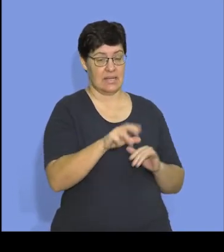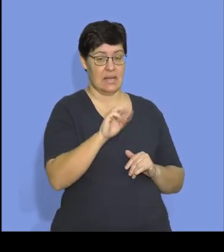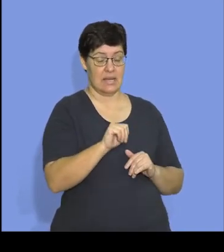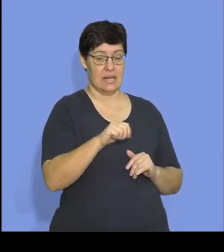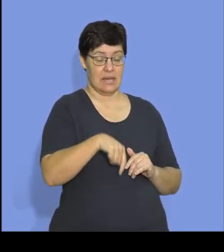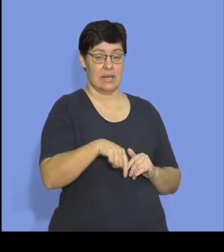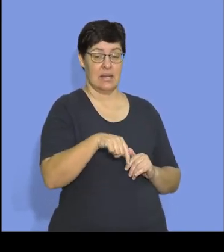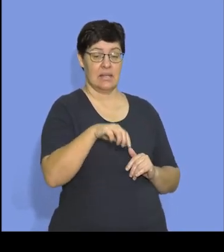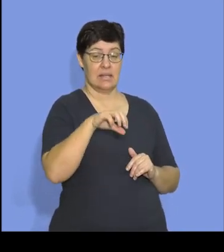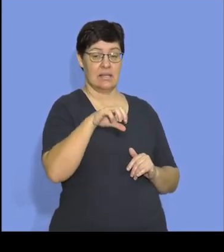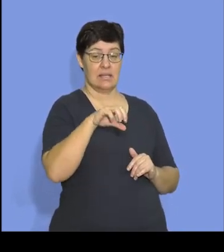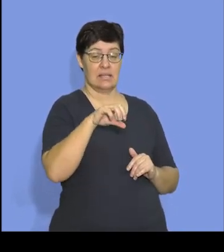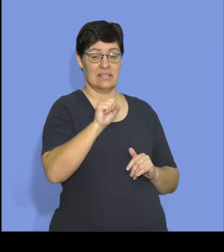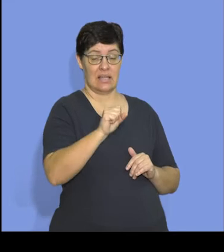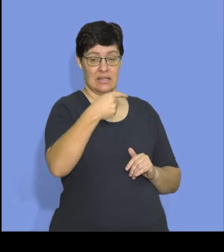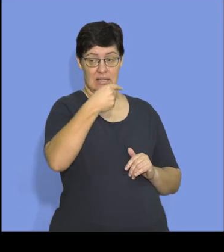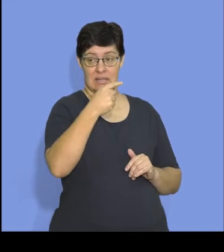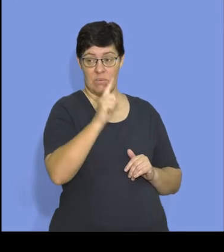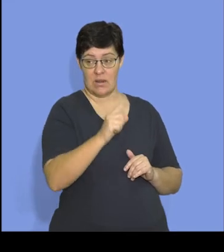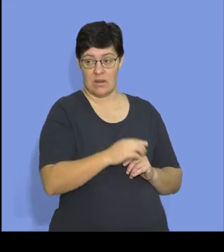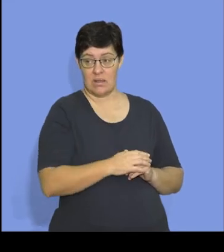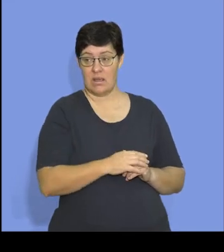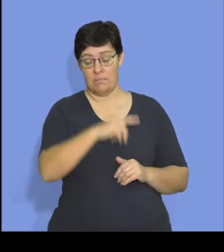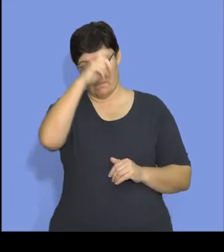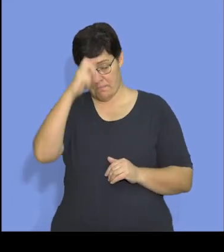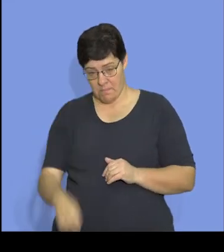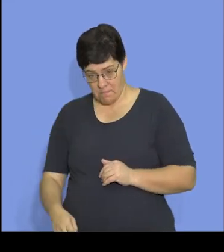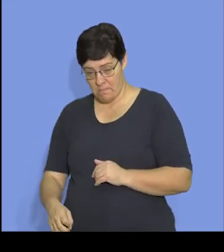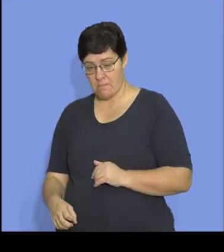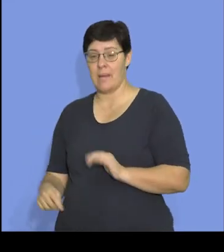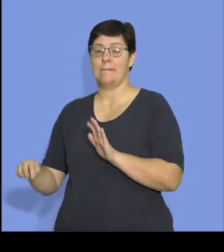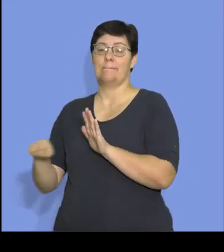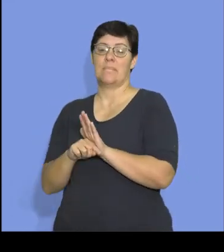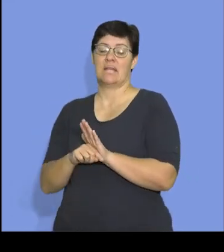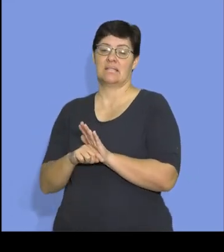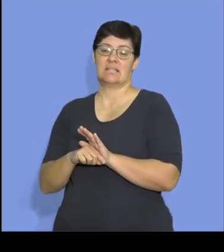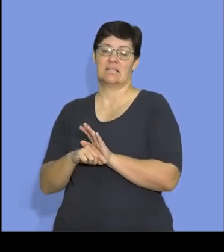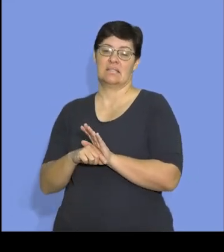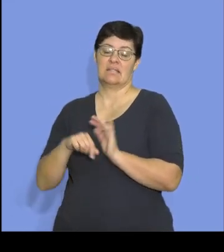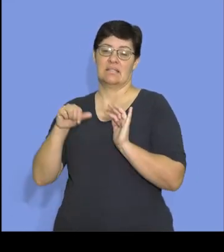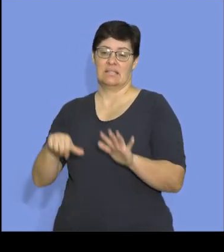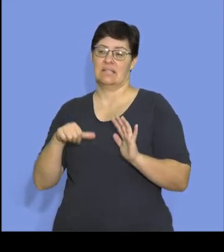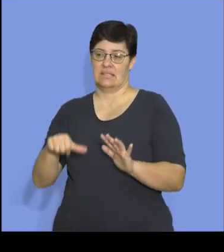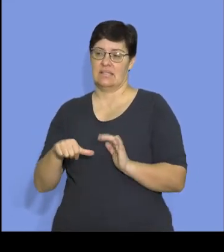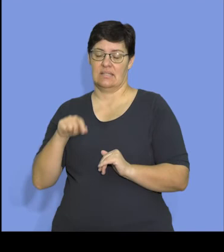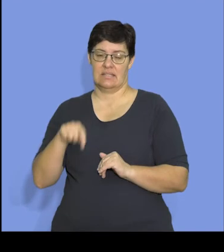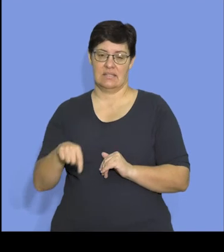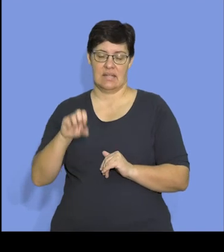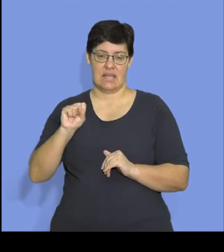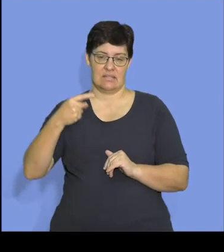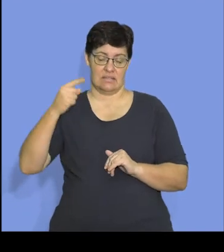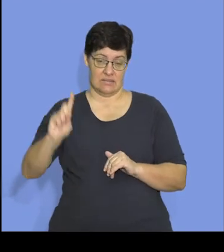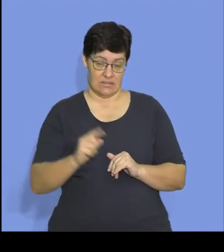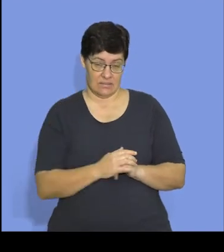per second, it's going to hit the ground at minus 16 meters per